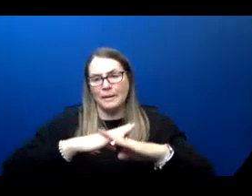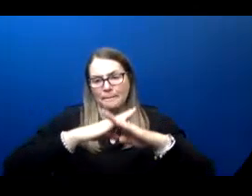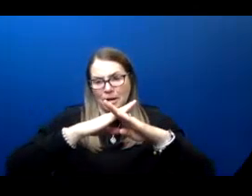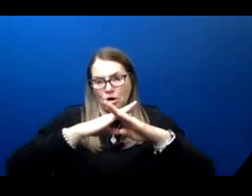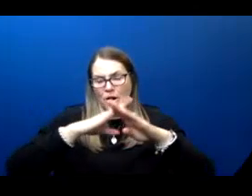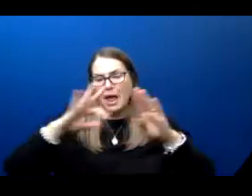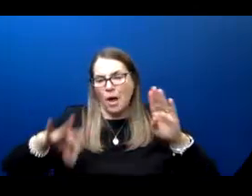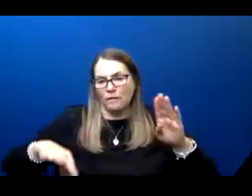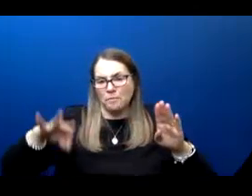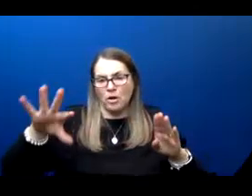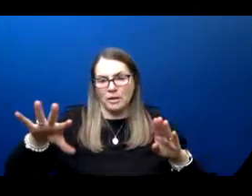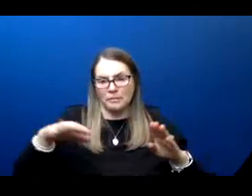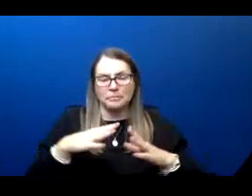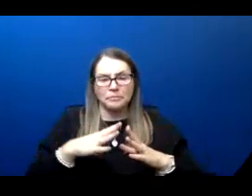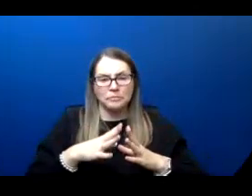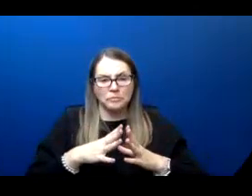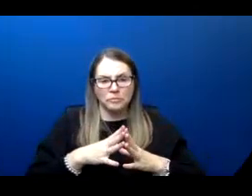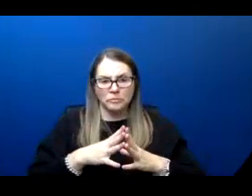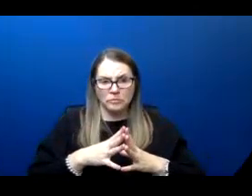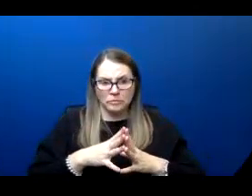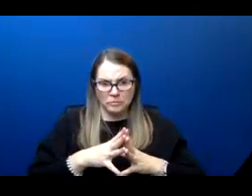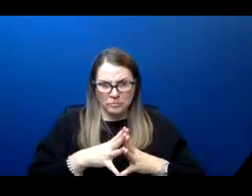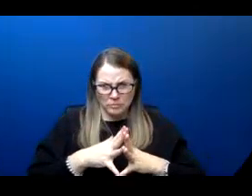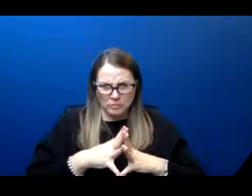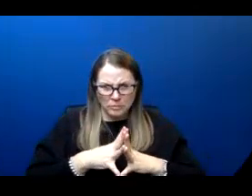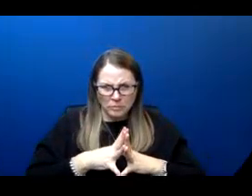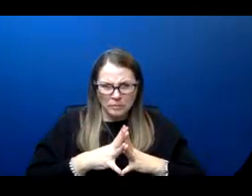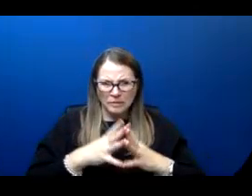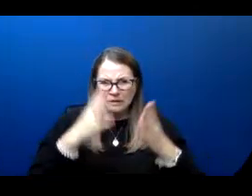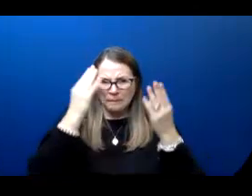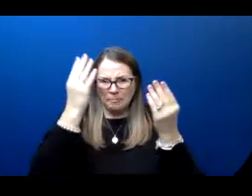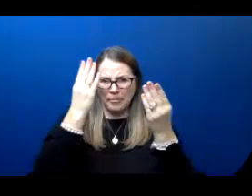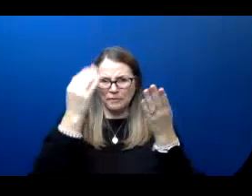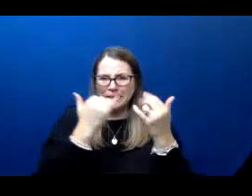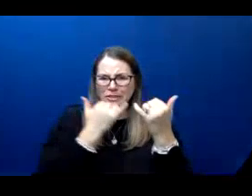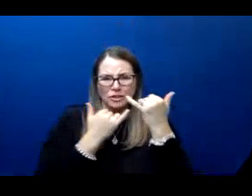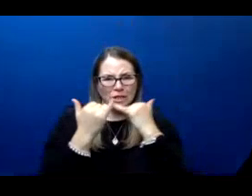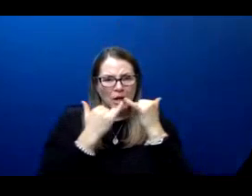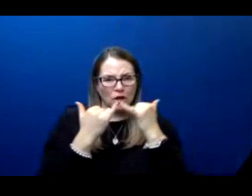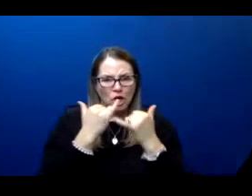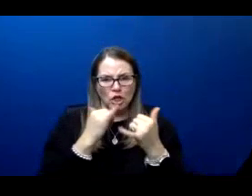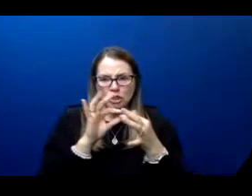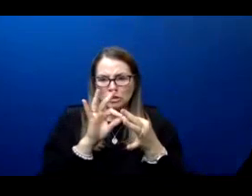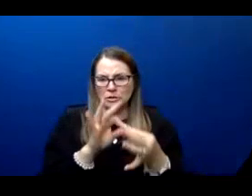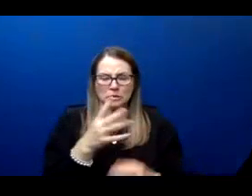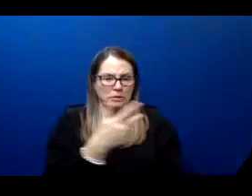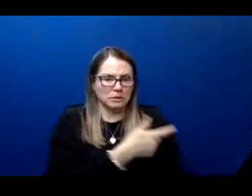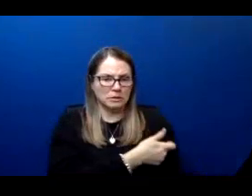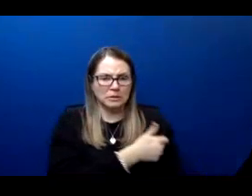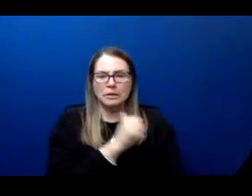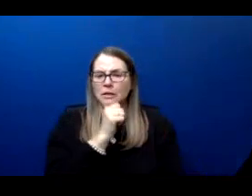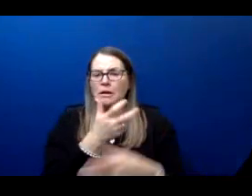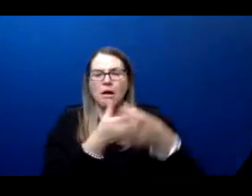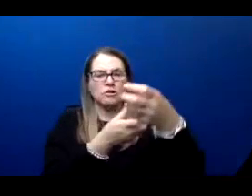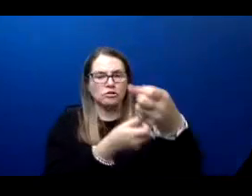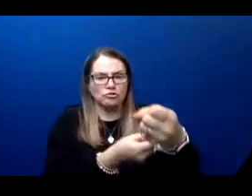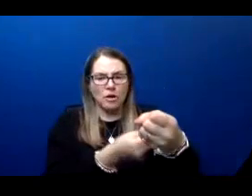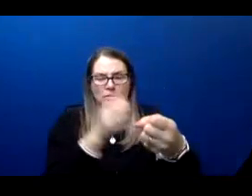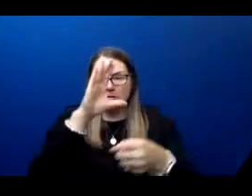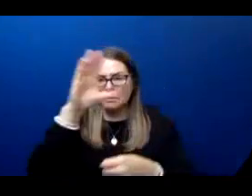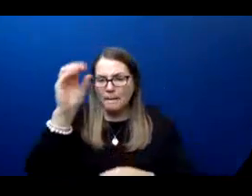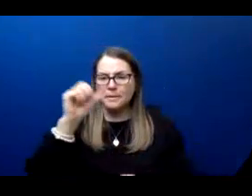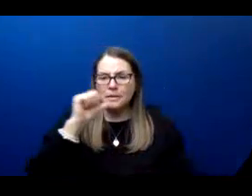cost. So misinformation, about vaccine. I mean, in general, lack of trust in pharmaceutical companies and government